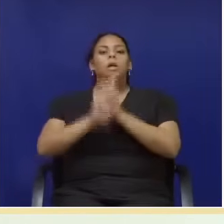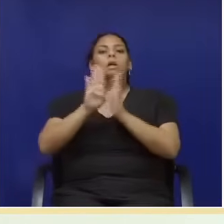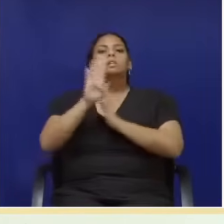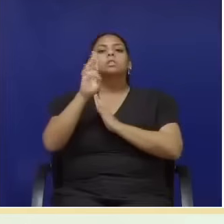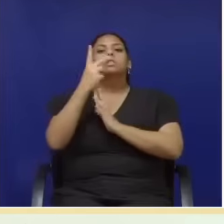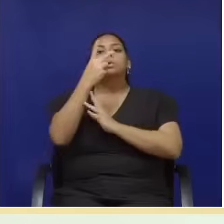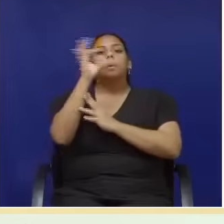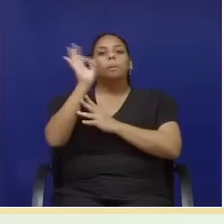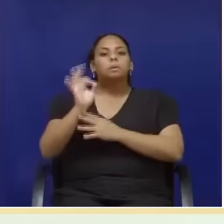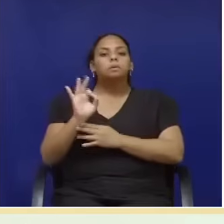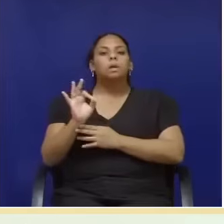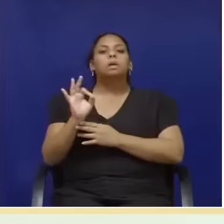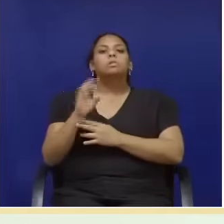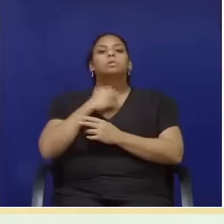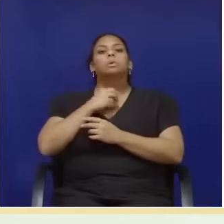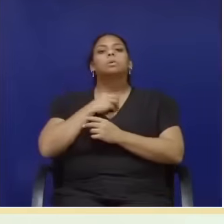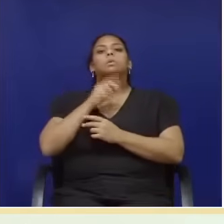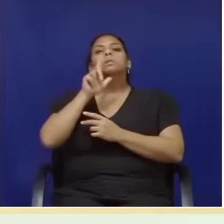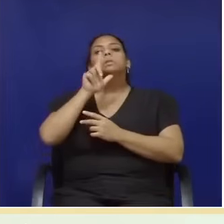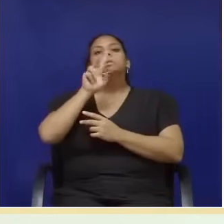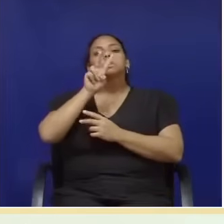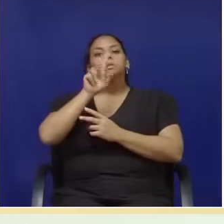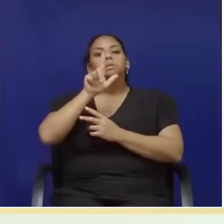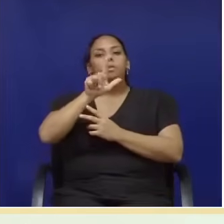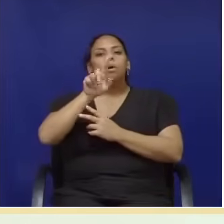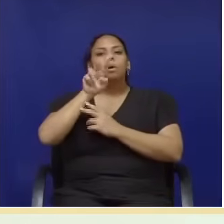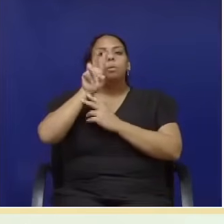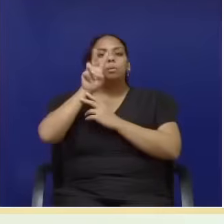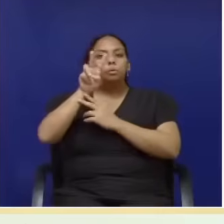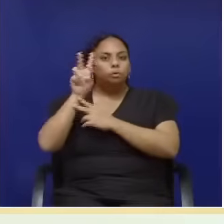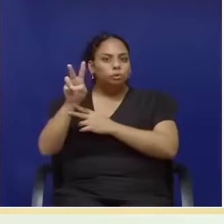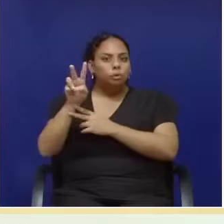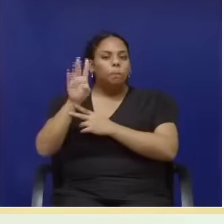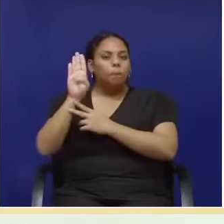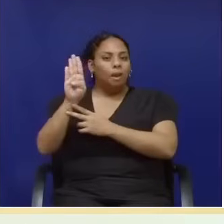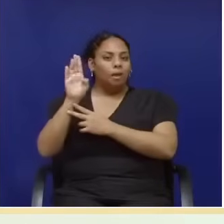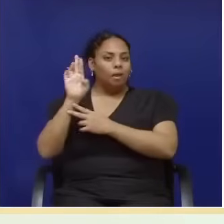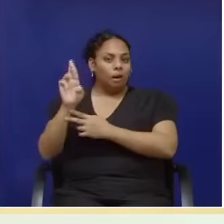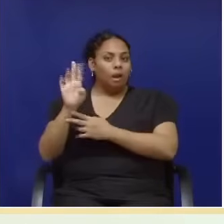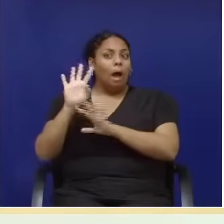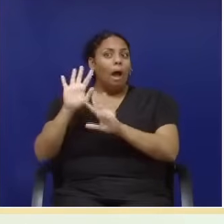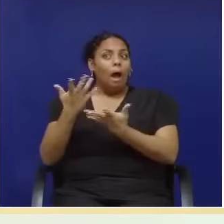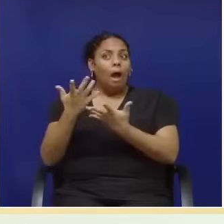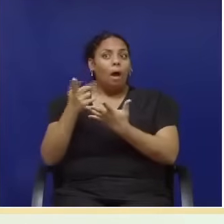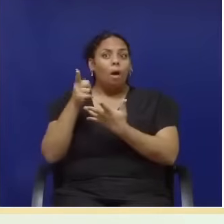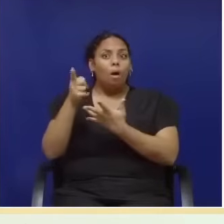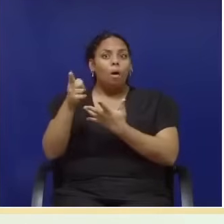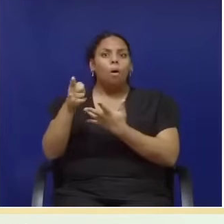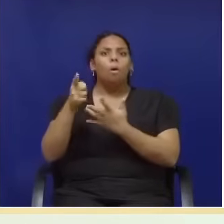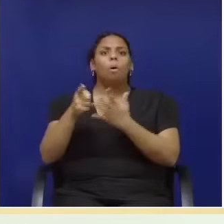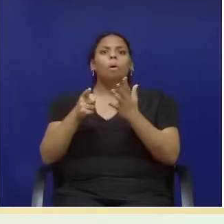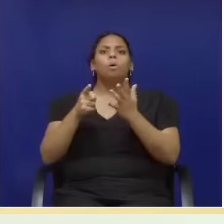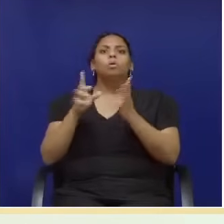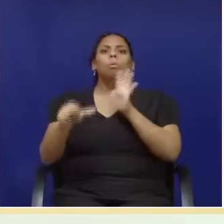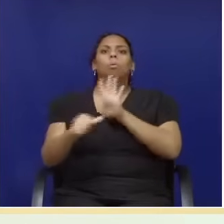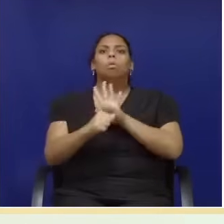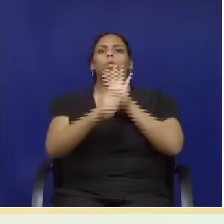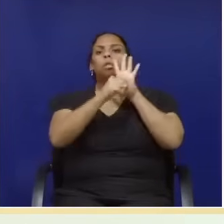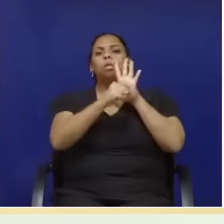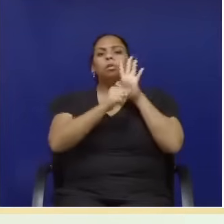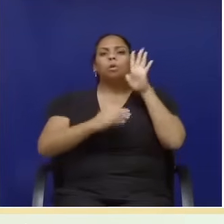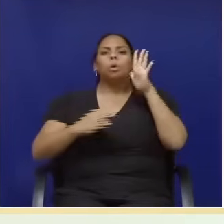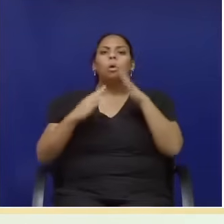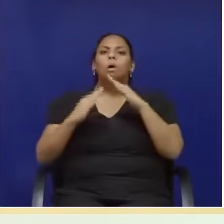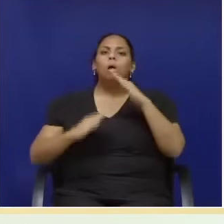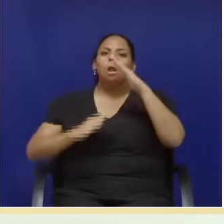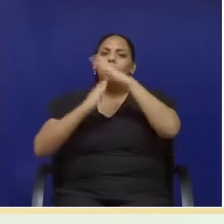2% to 7.227 billion rand, how will his department prioritize its limited resources to successfully